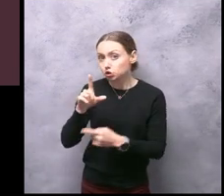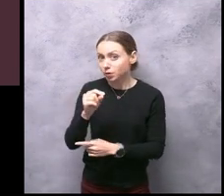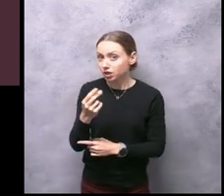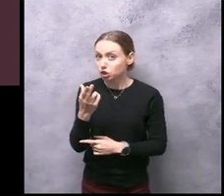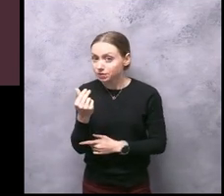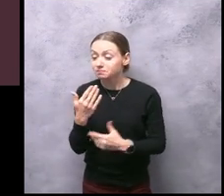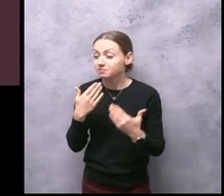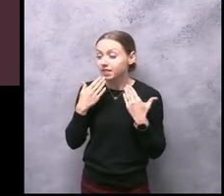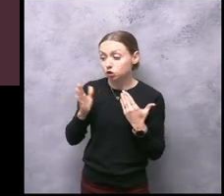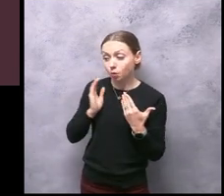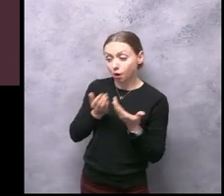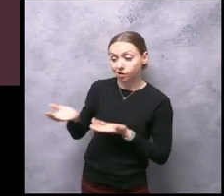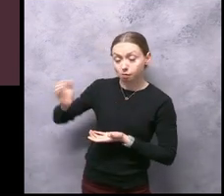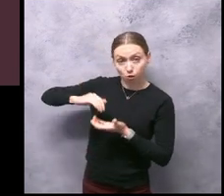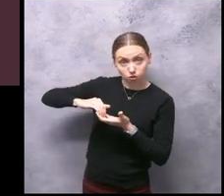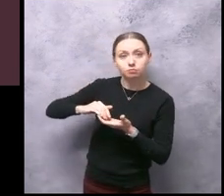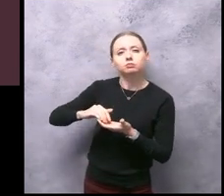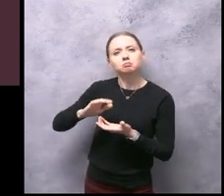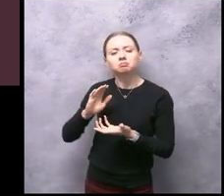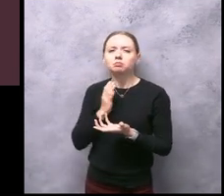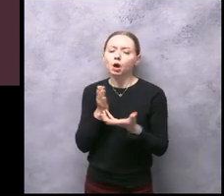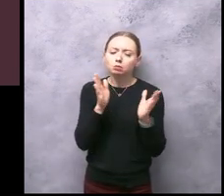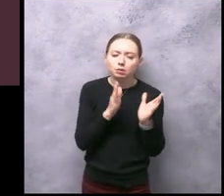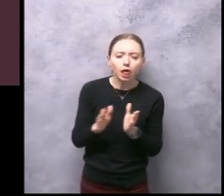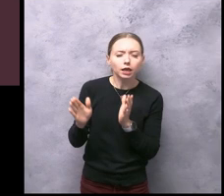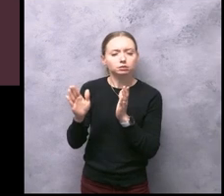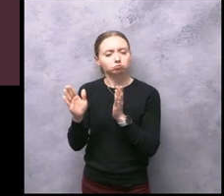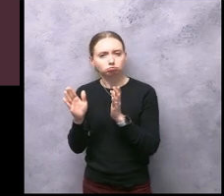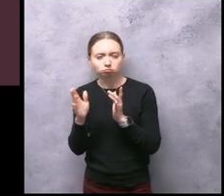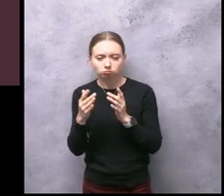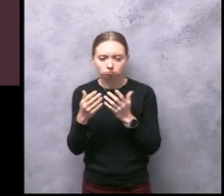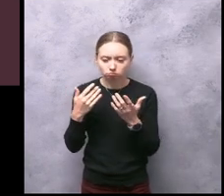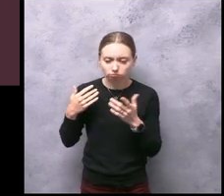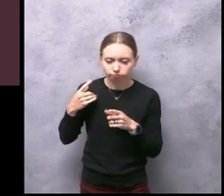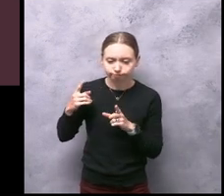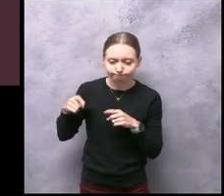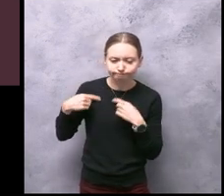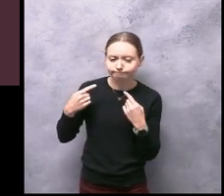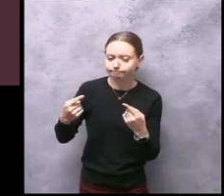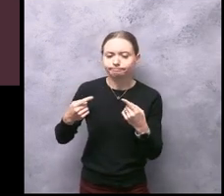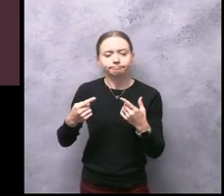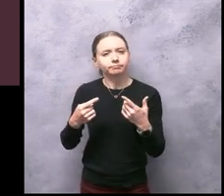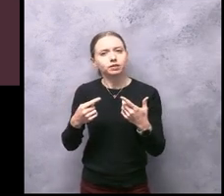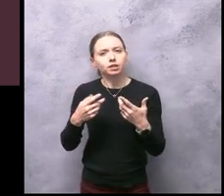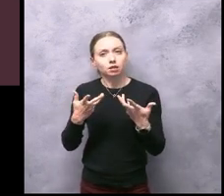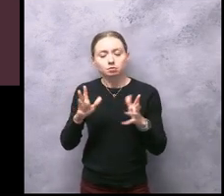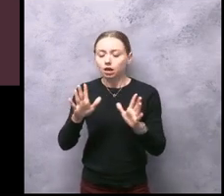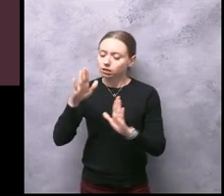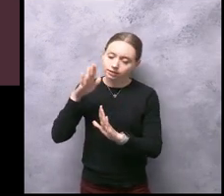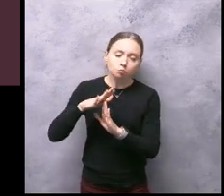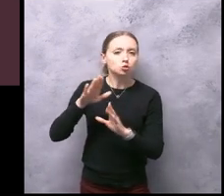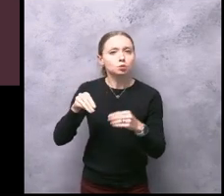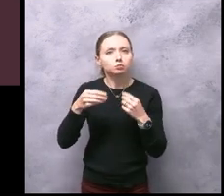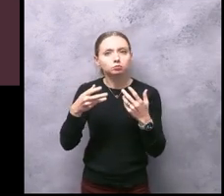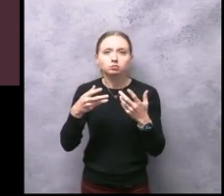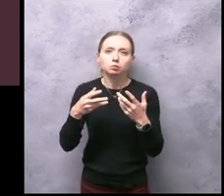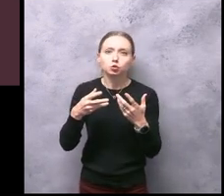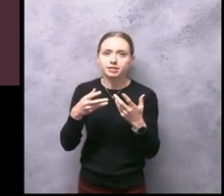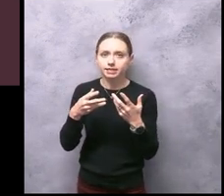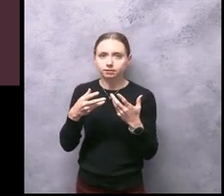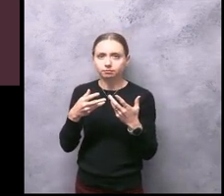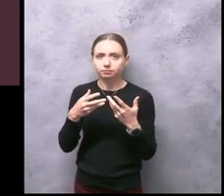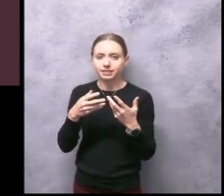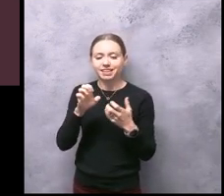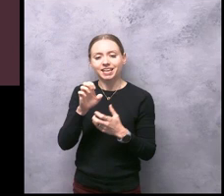and planning team of Laura Lawless and Chris Henning has been exceptional in producing district enrollment projections at